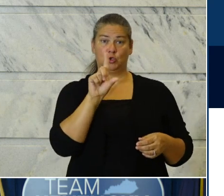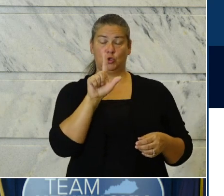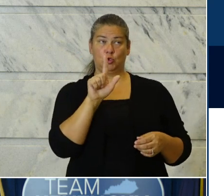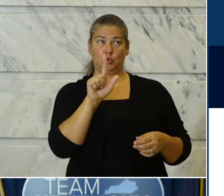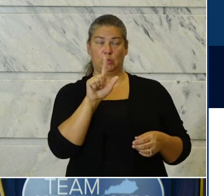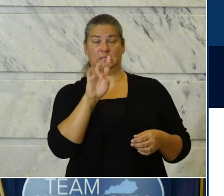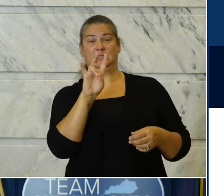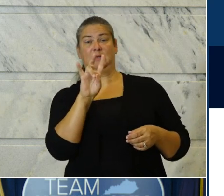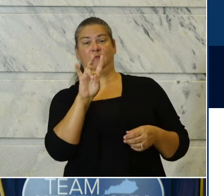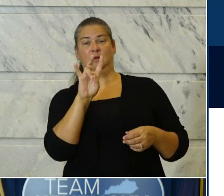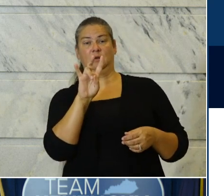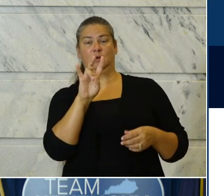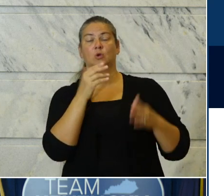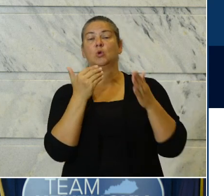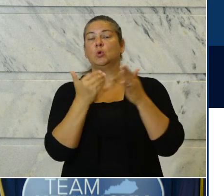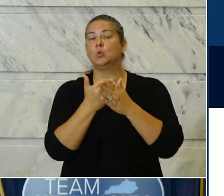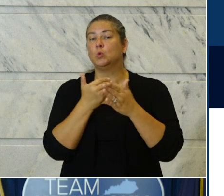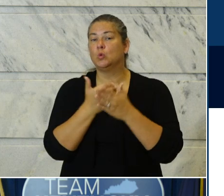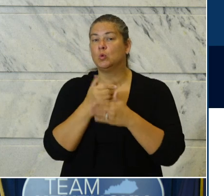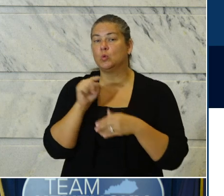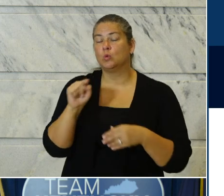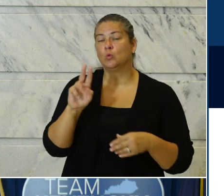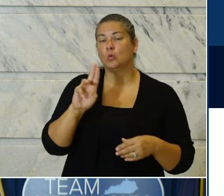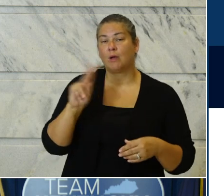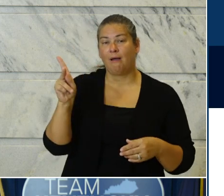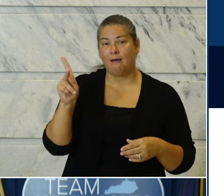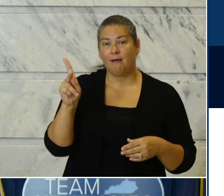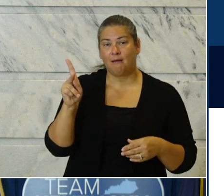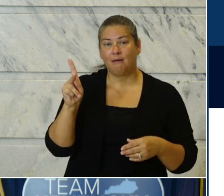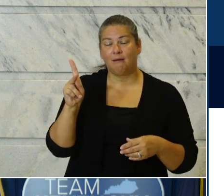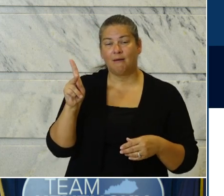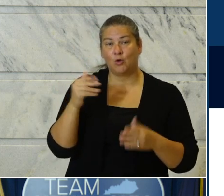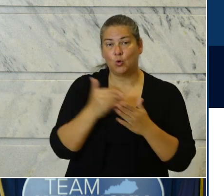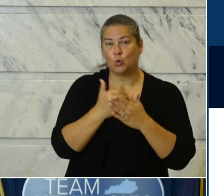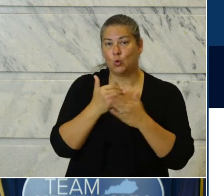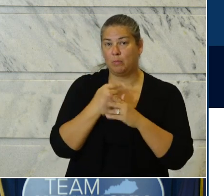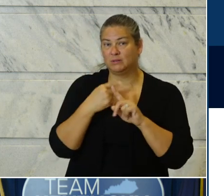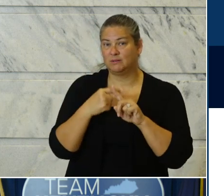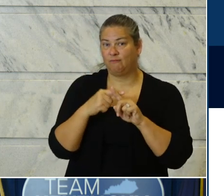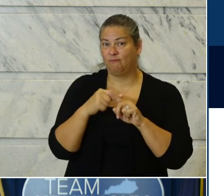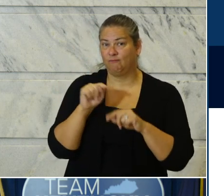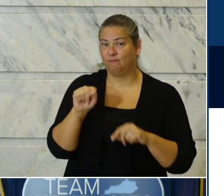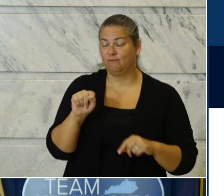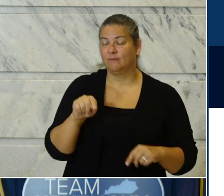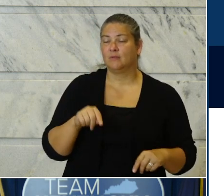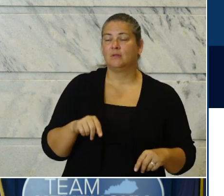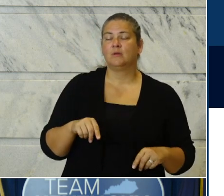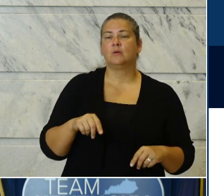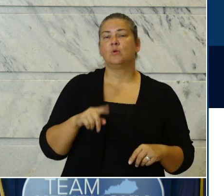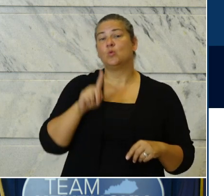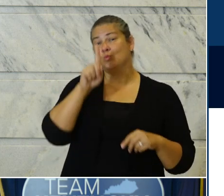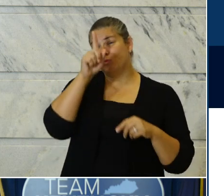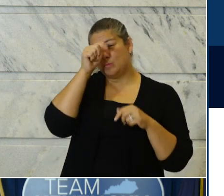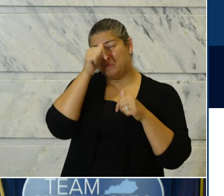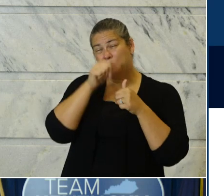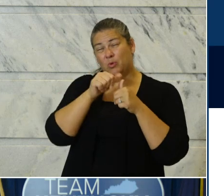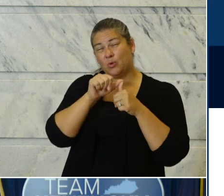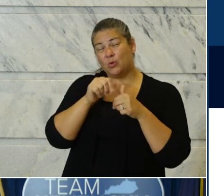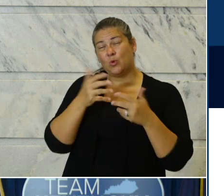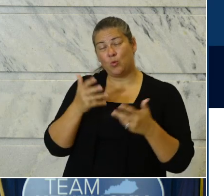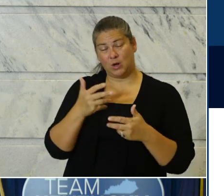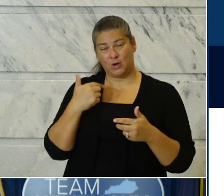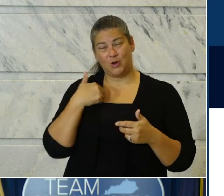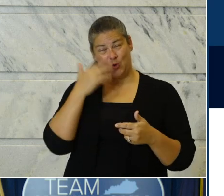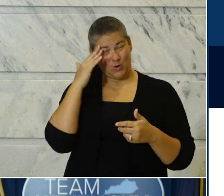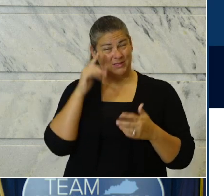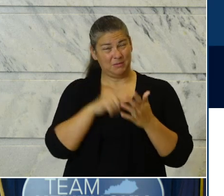27 new at UK. And remember that what we get trails a lot of time